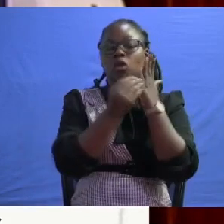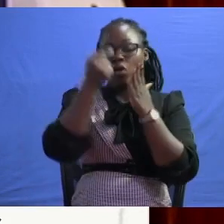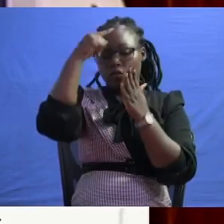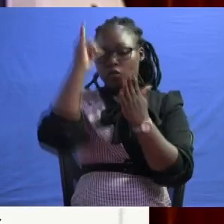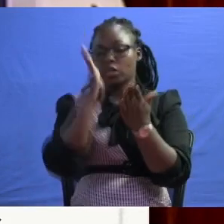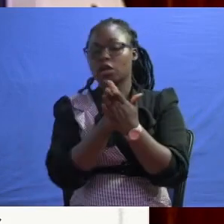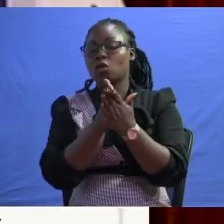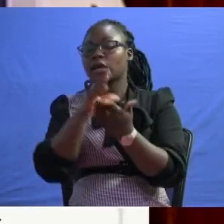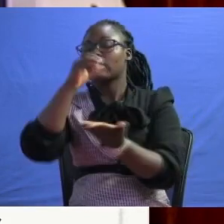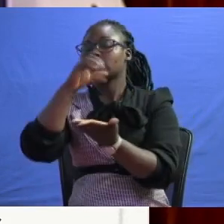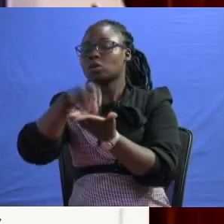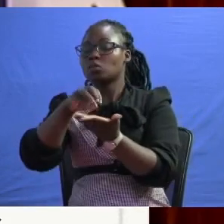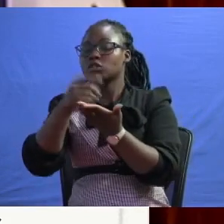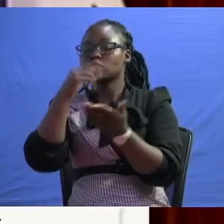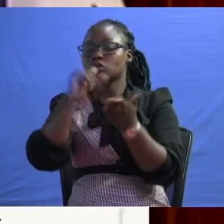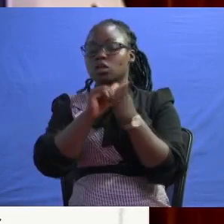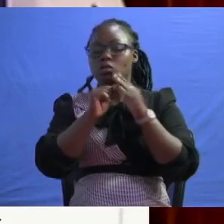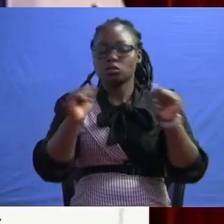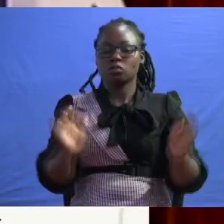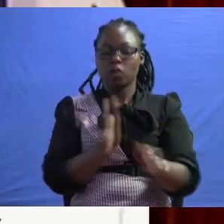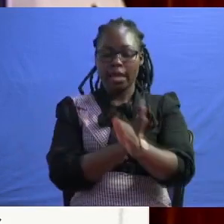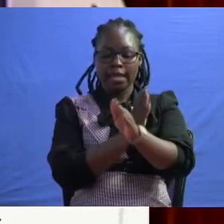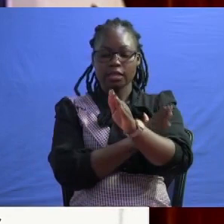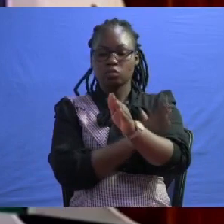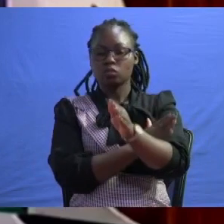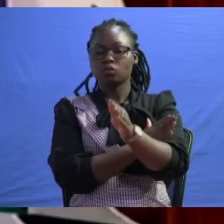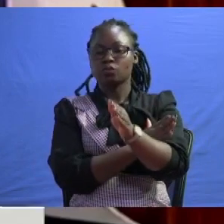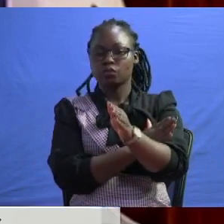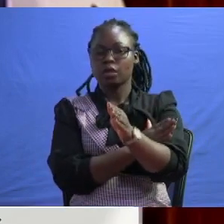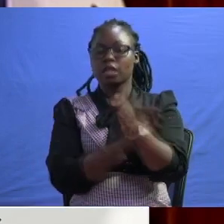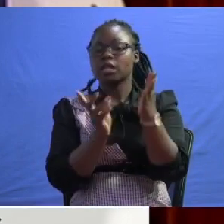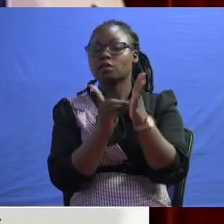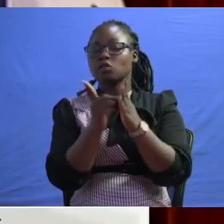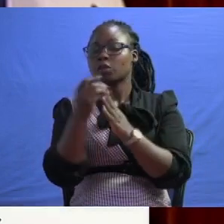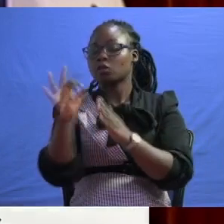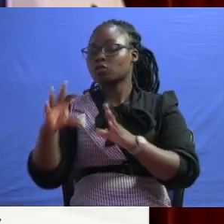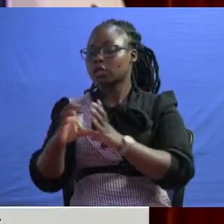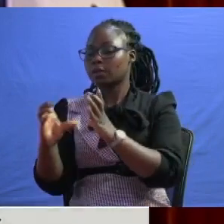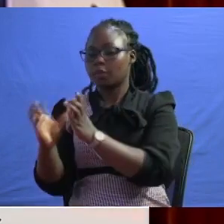positions so that we can be able to improve the performance of the company.